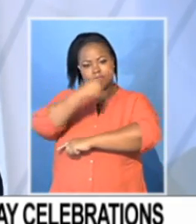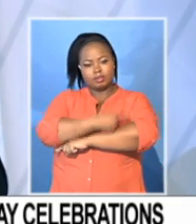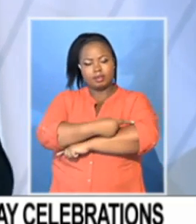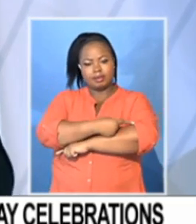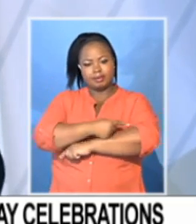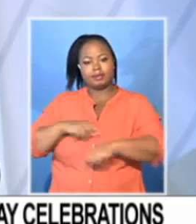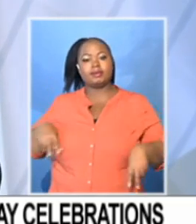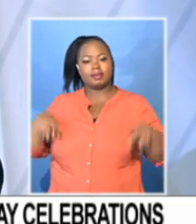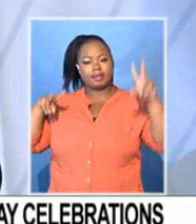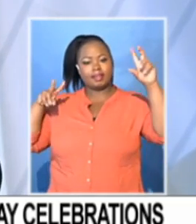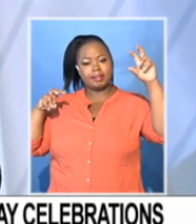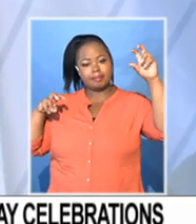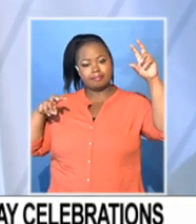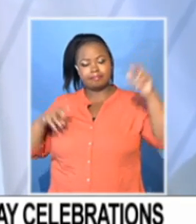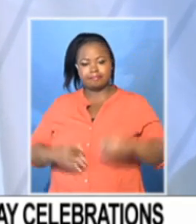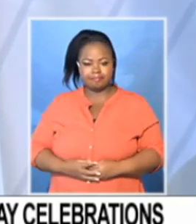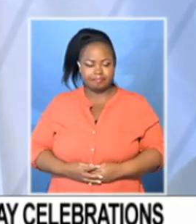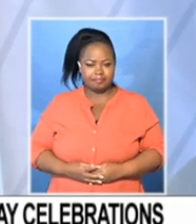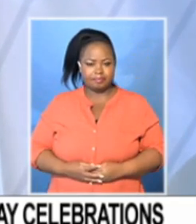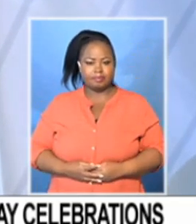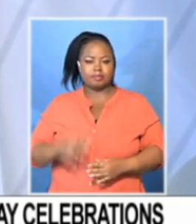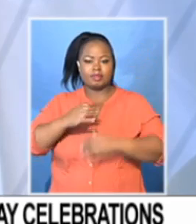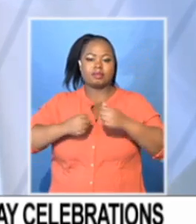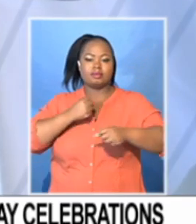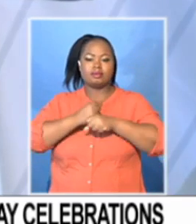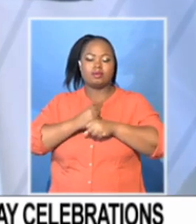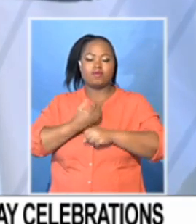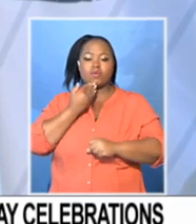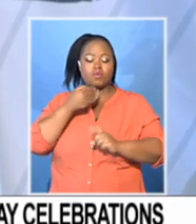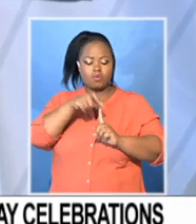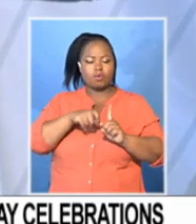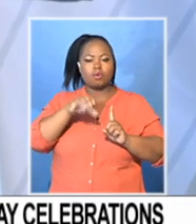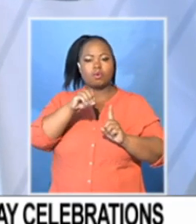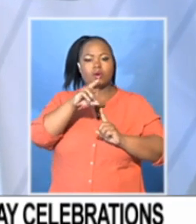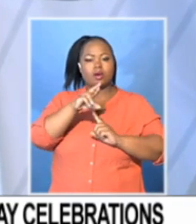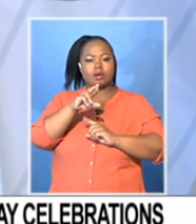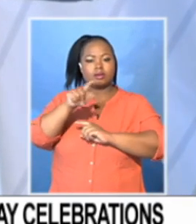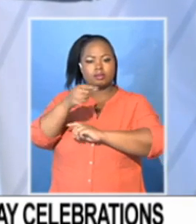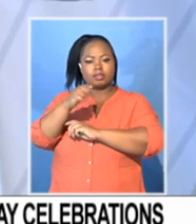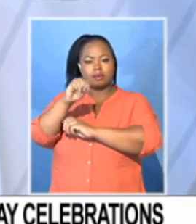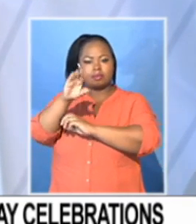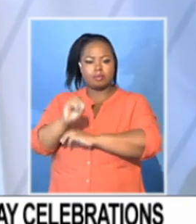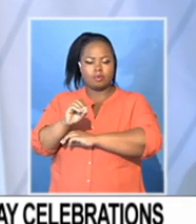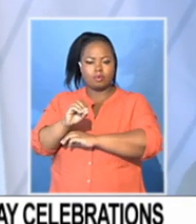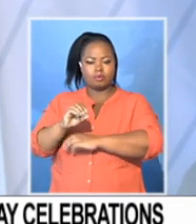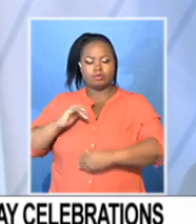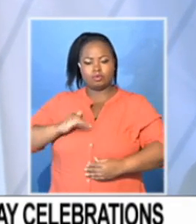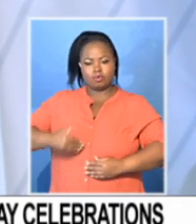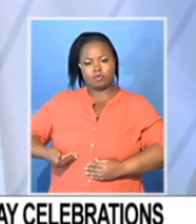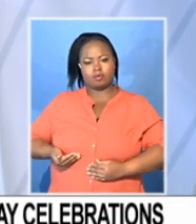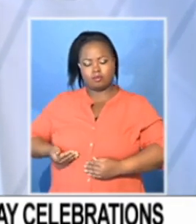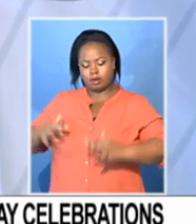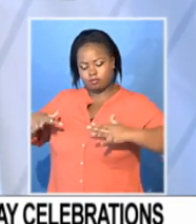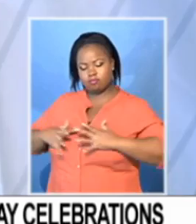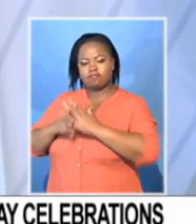I quote, "The year of O.R. Tambo, Women United in Moving